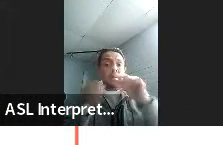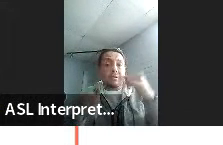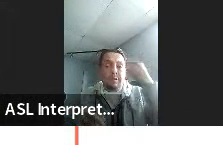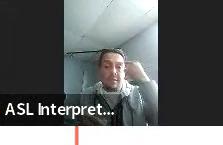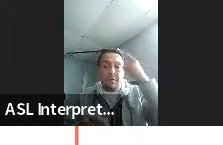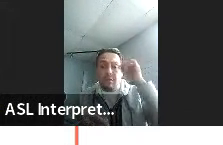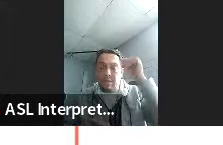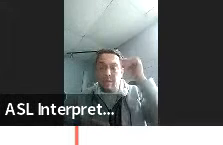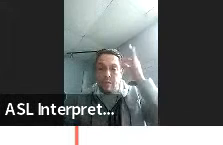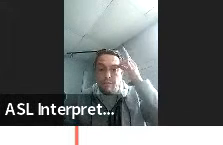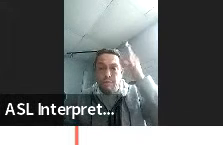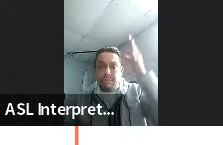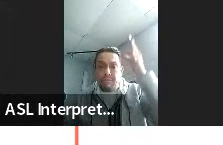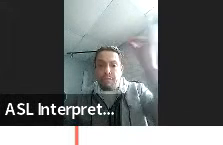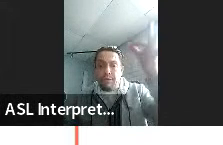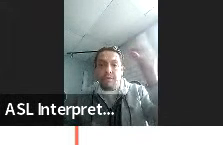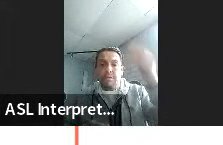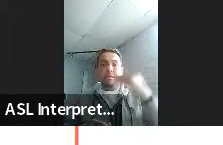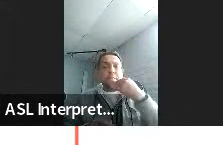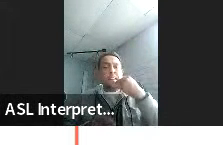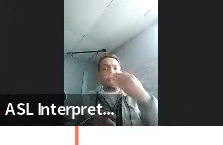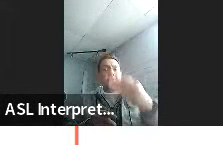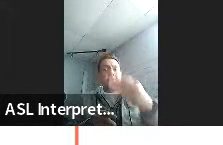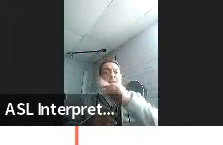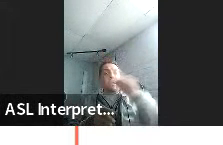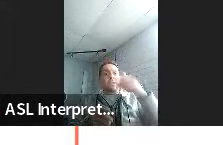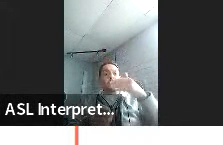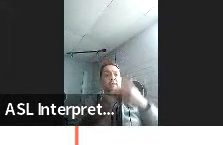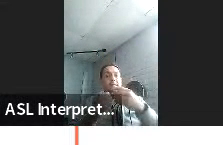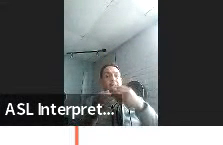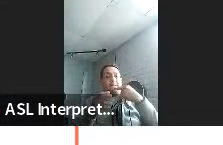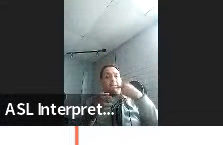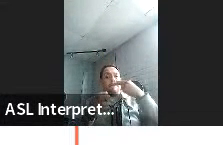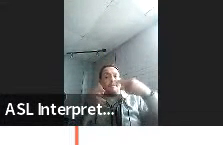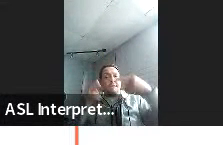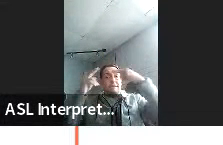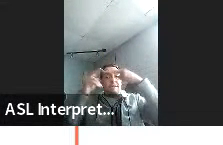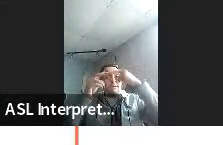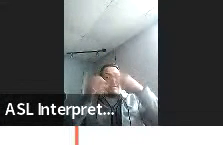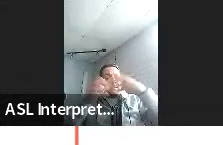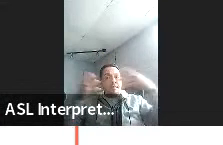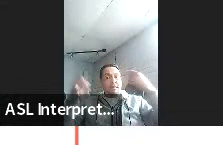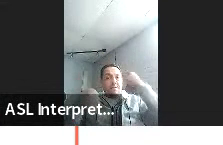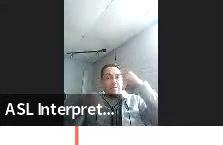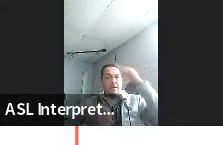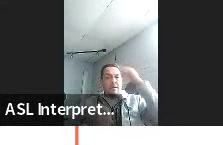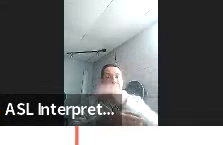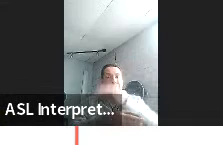move on. Thank you all so much for this evening. Thank you, everyone.